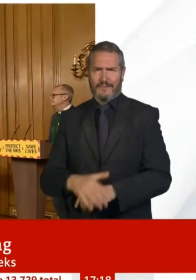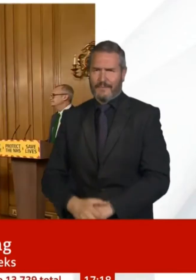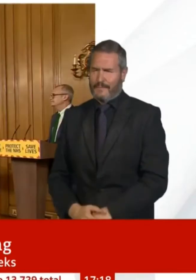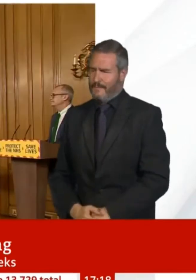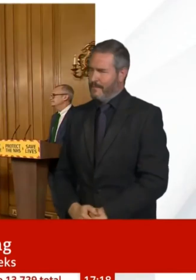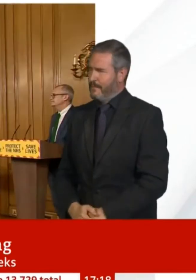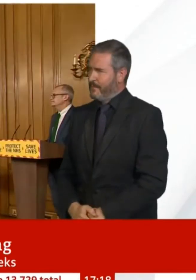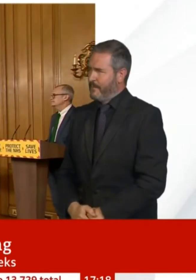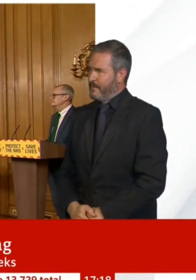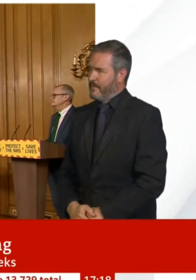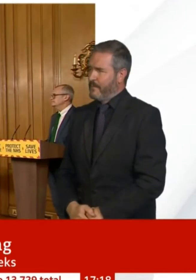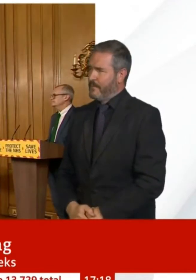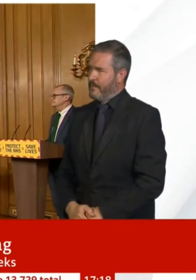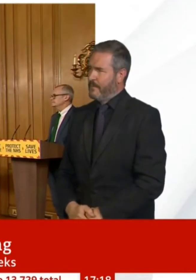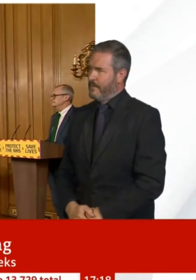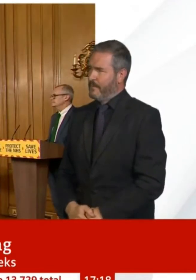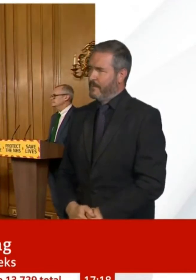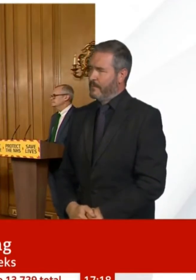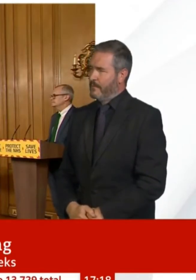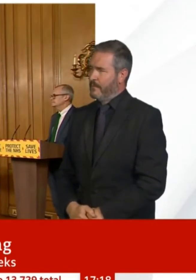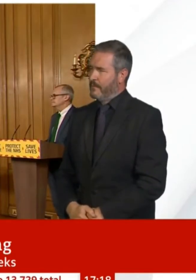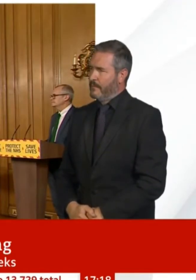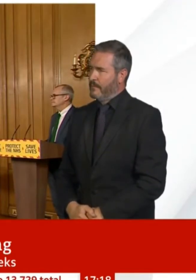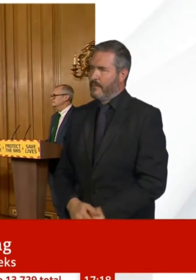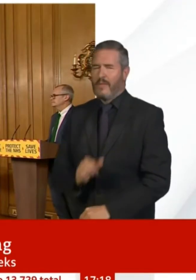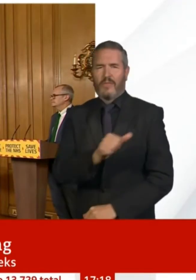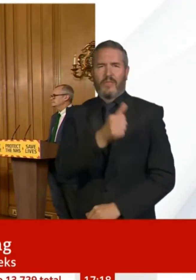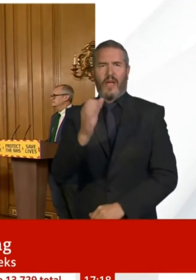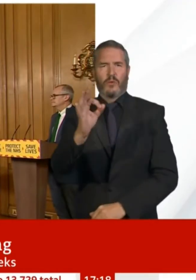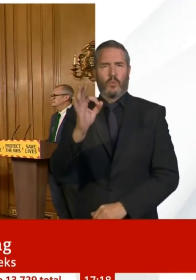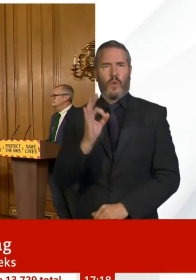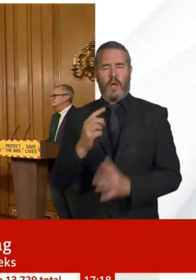that. Tom Clark from ITV.